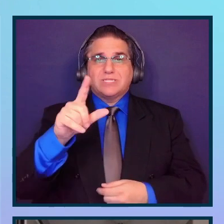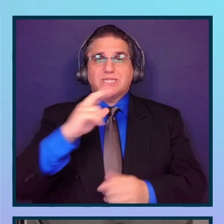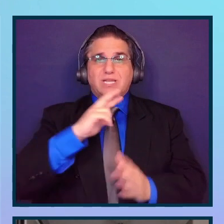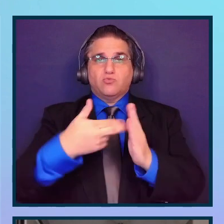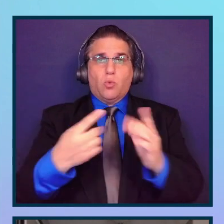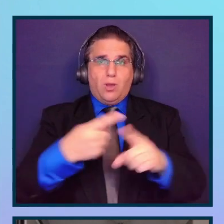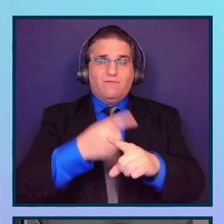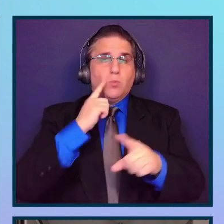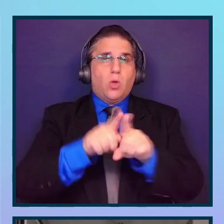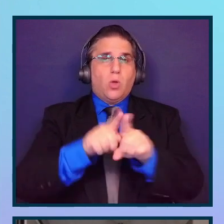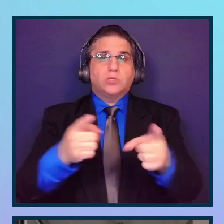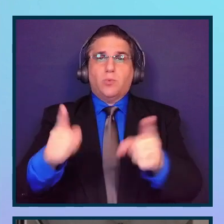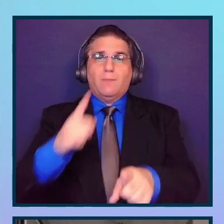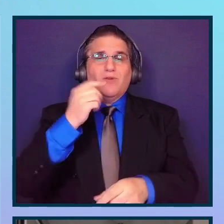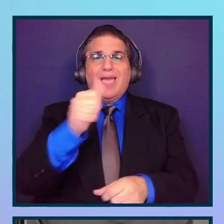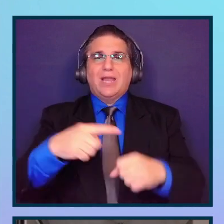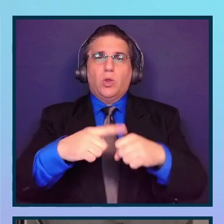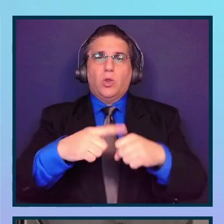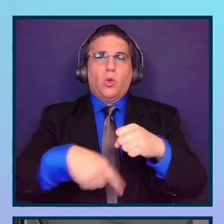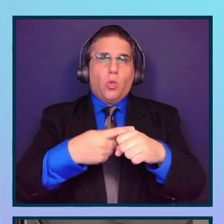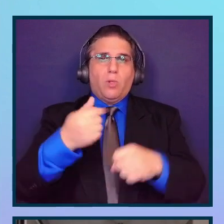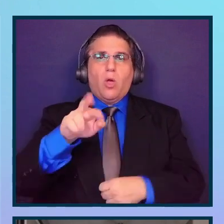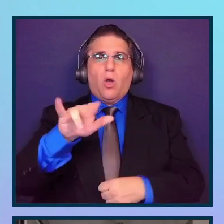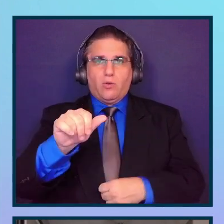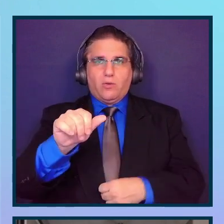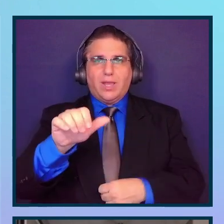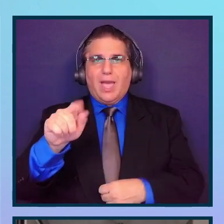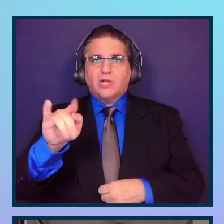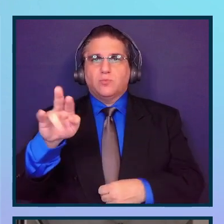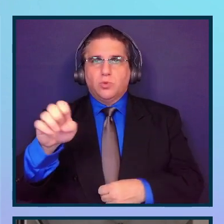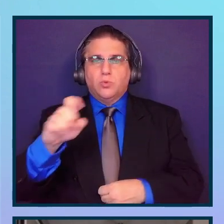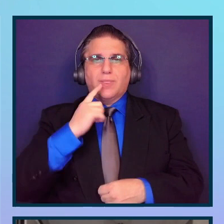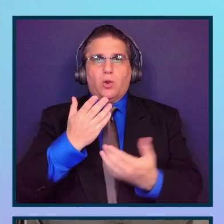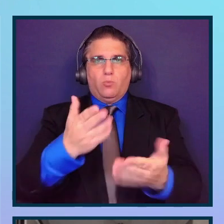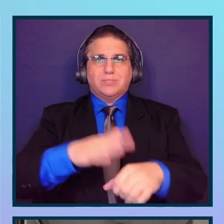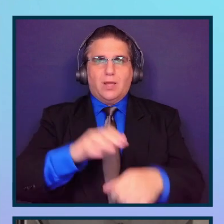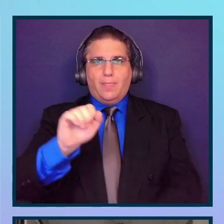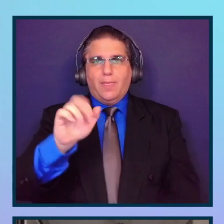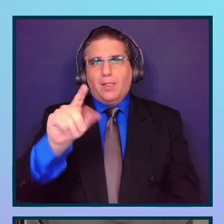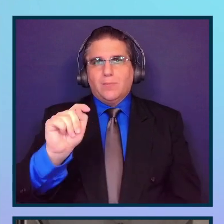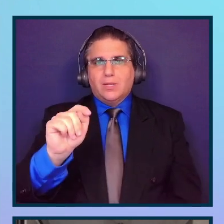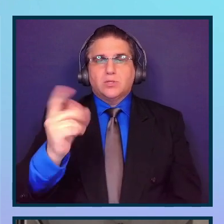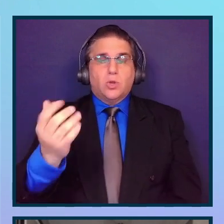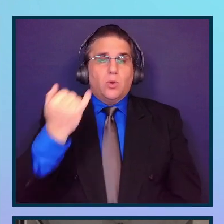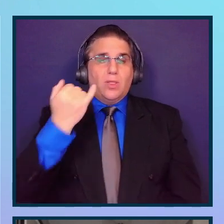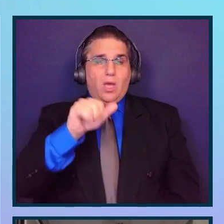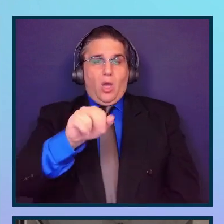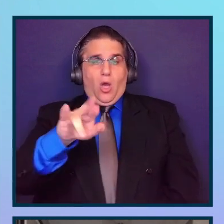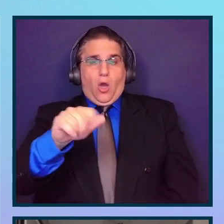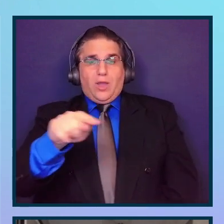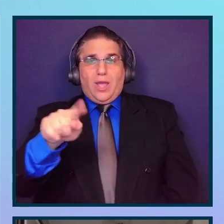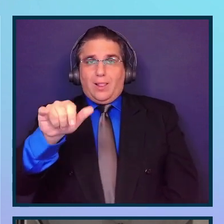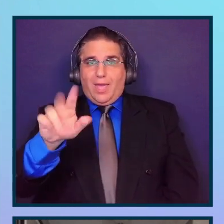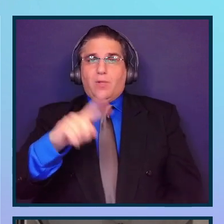also happen for any global ARIA attributes that are present on the element. So in this case, ARIA label is a